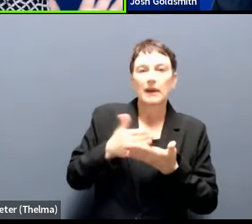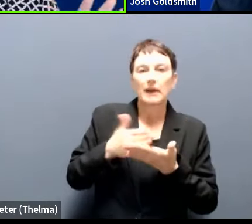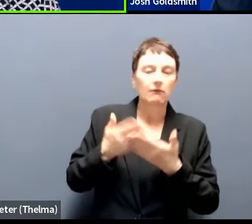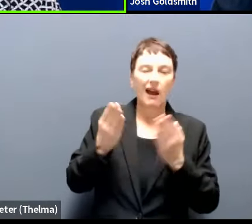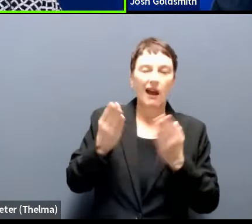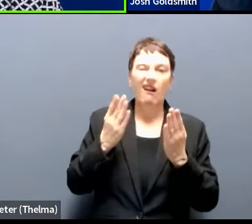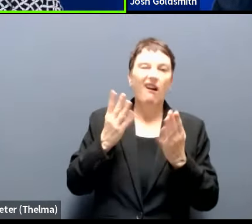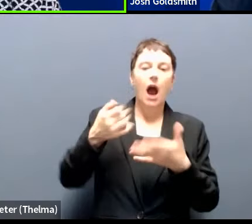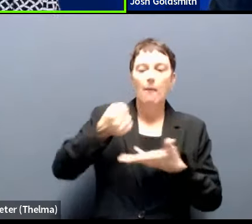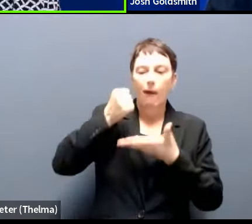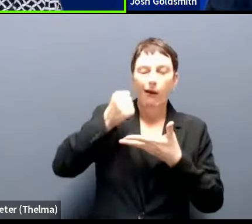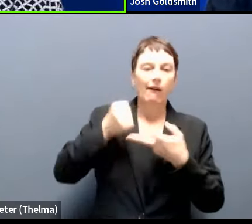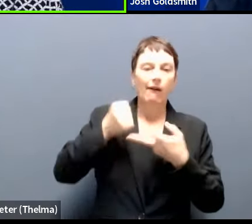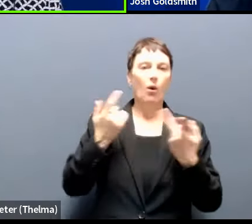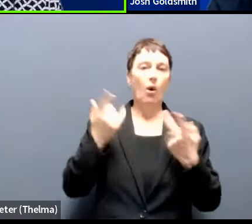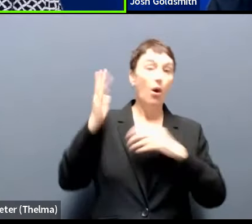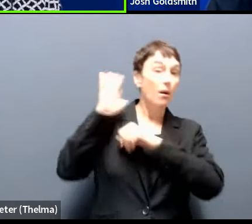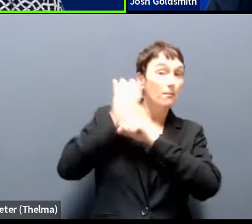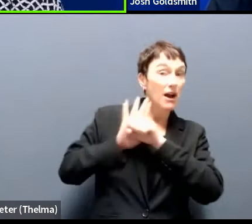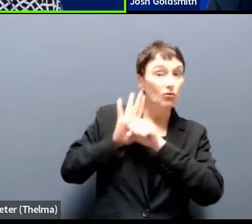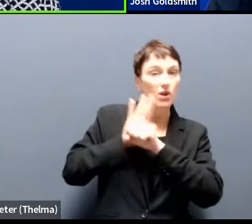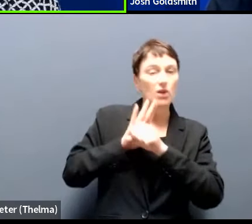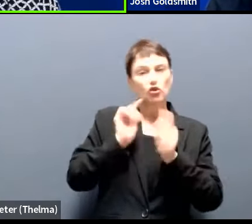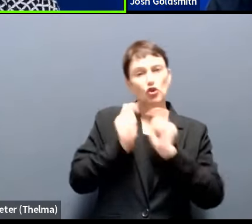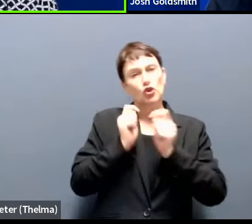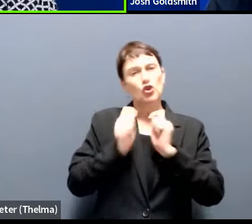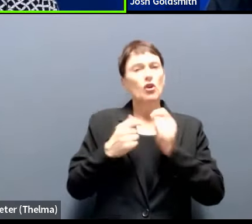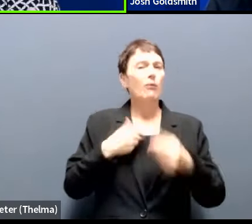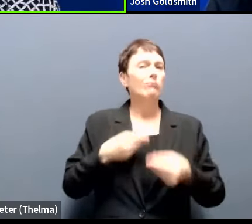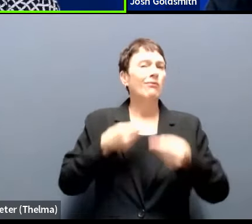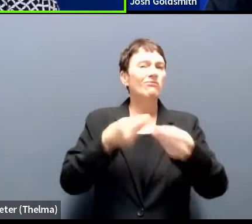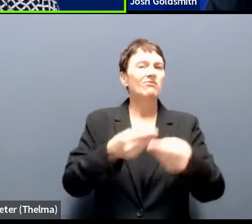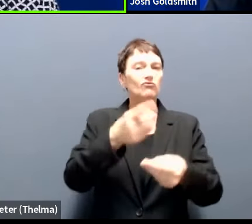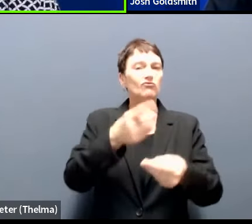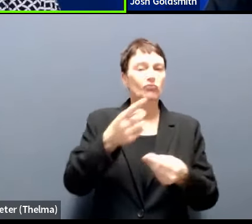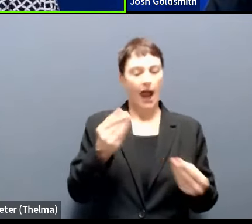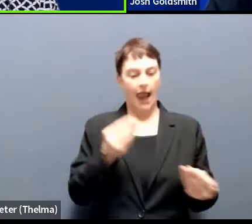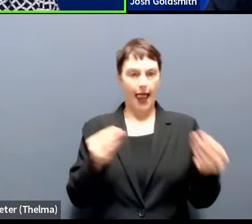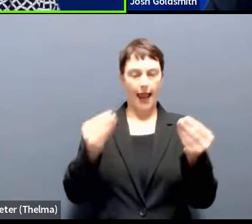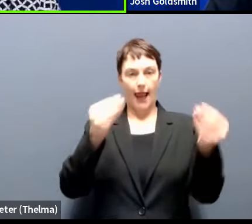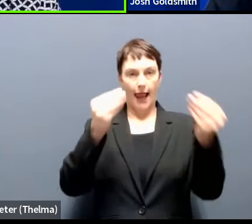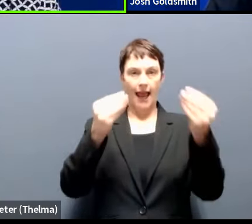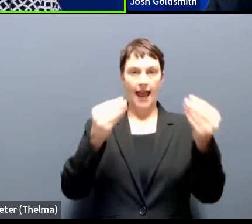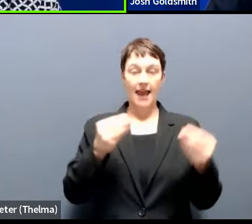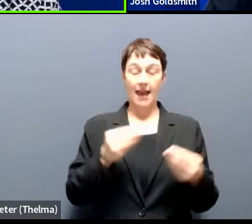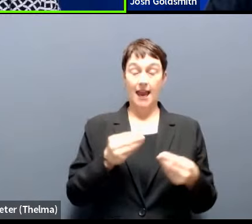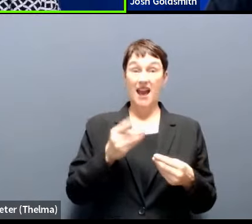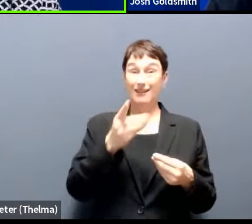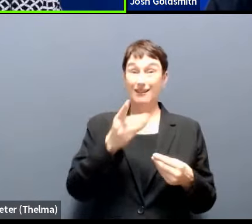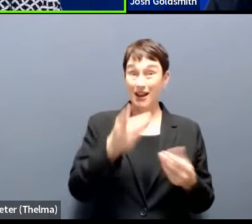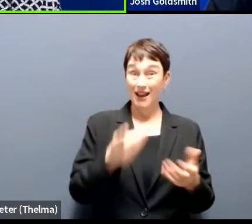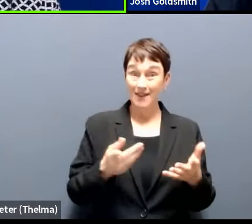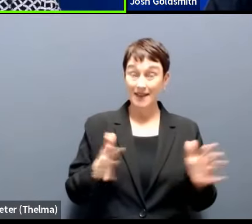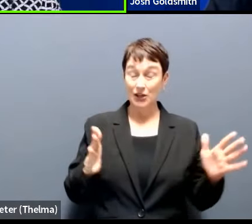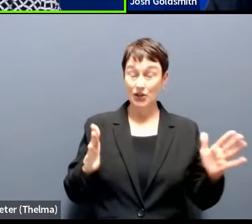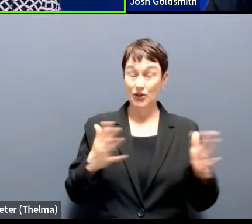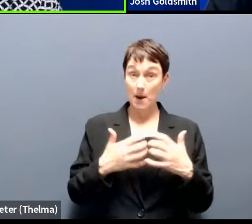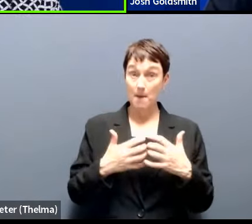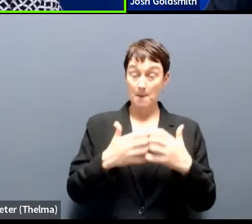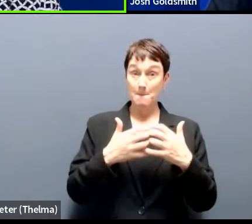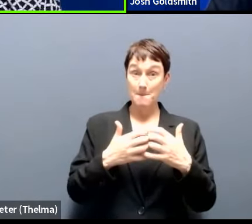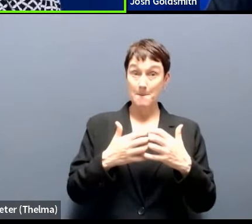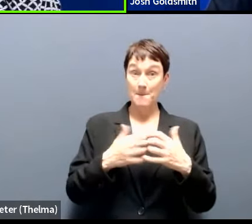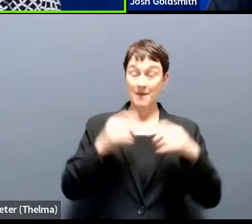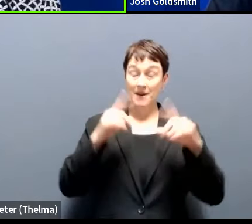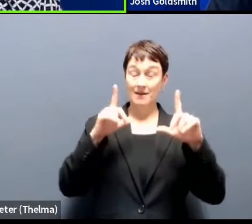the backgrounds that you can change. And of course, once you are done creating your photo, please post it on social media. We want to see it.